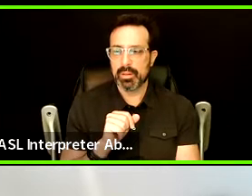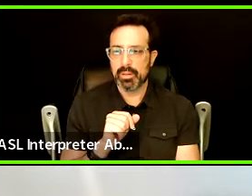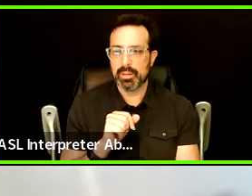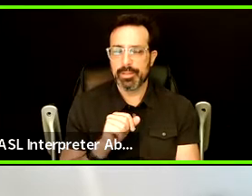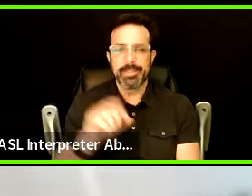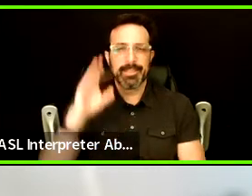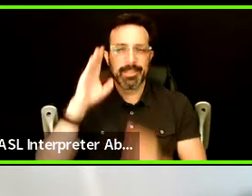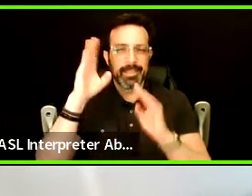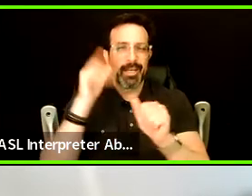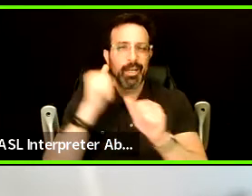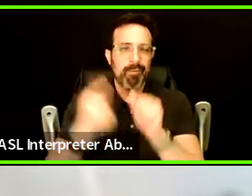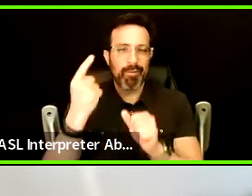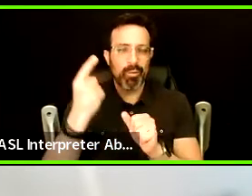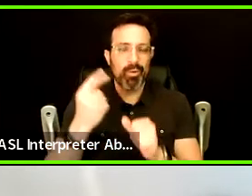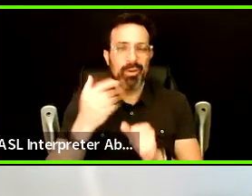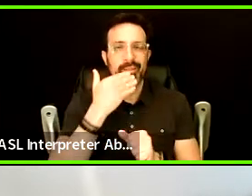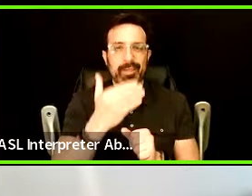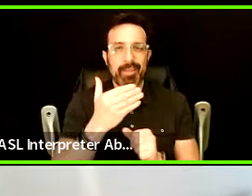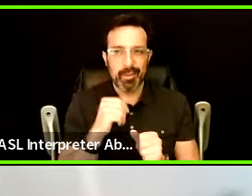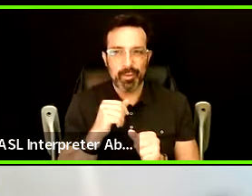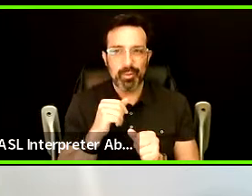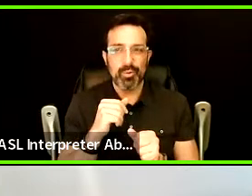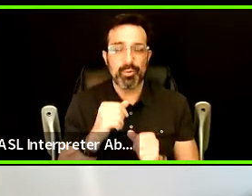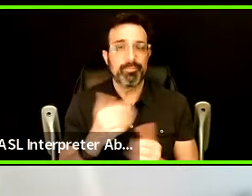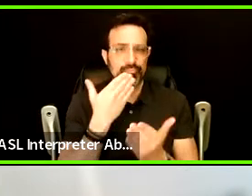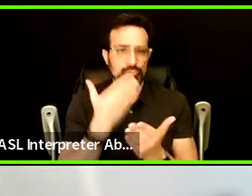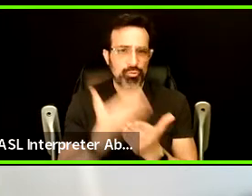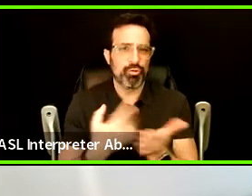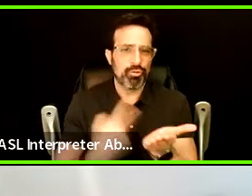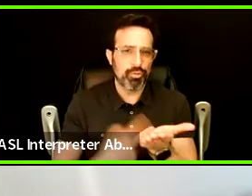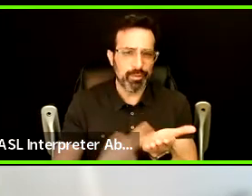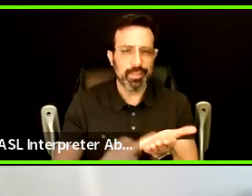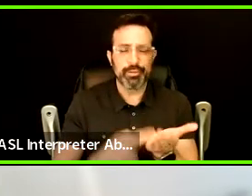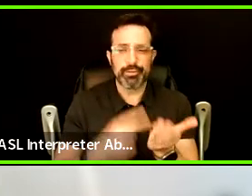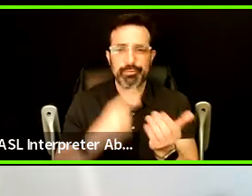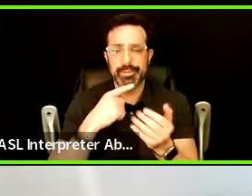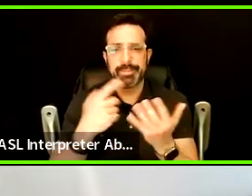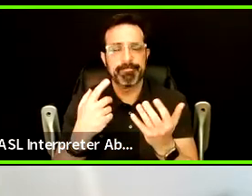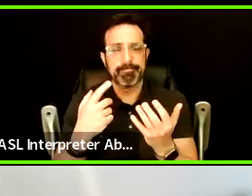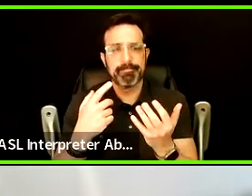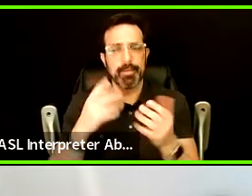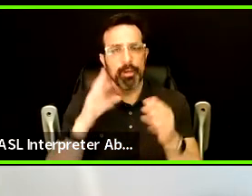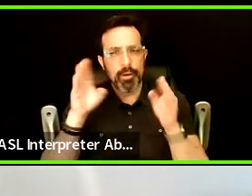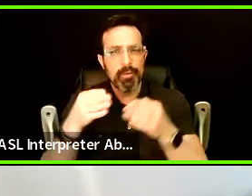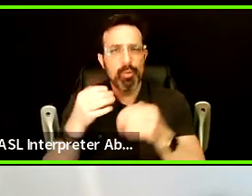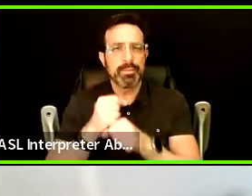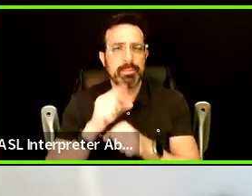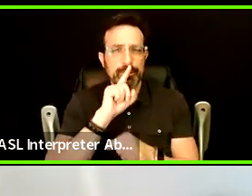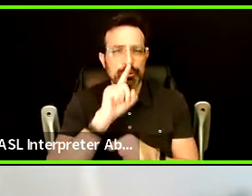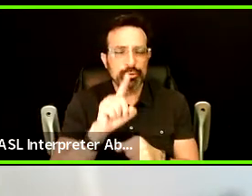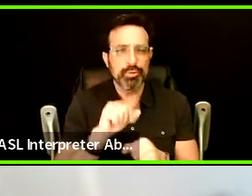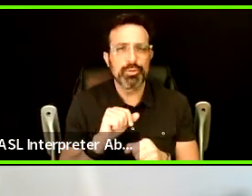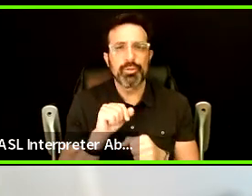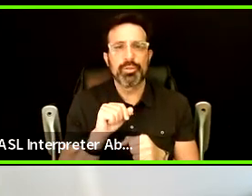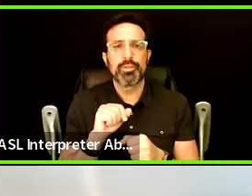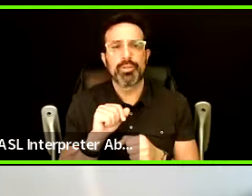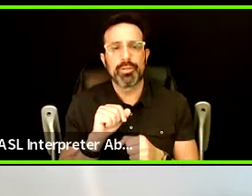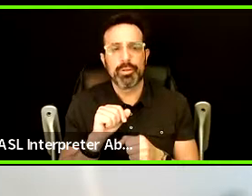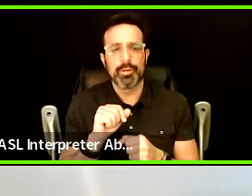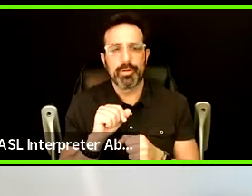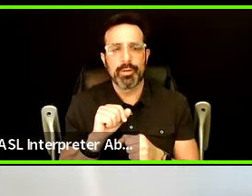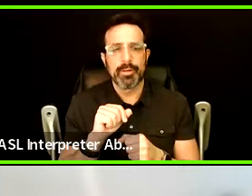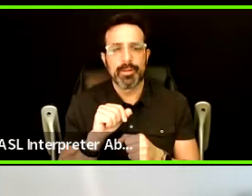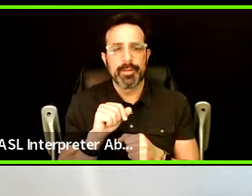Hi, everyone. Thank you. A great conversation, a host of focus on making sure that